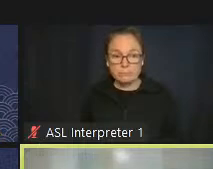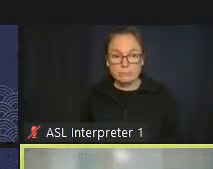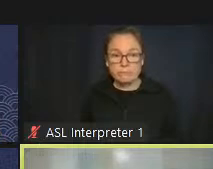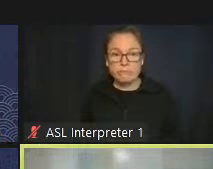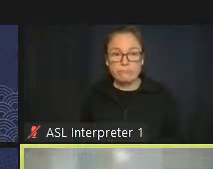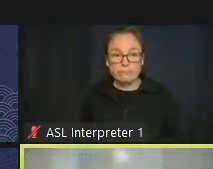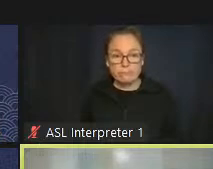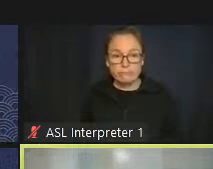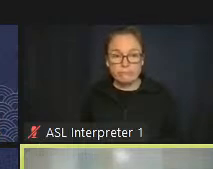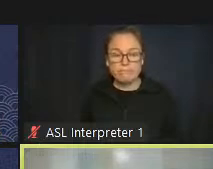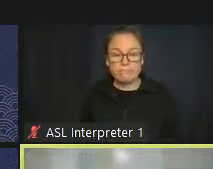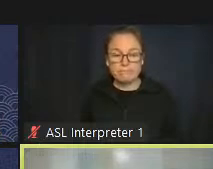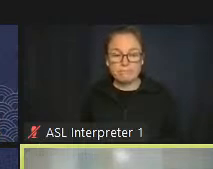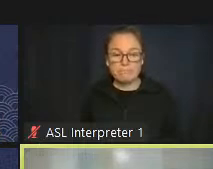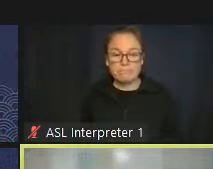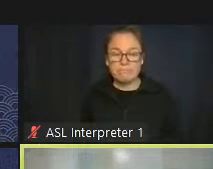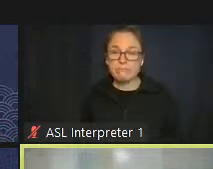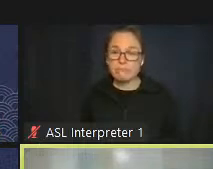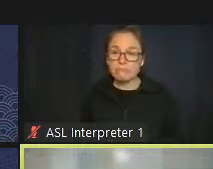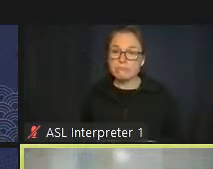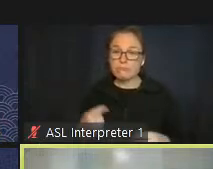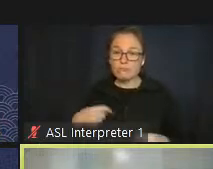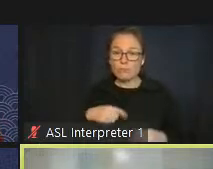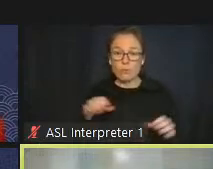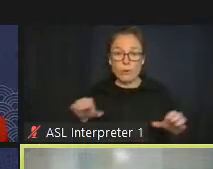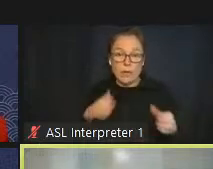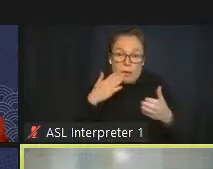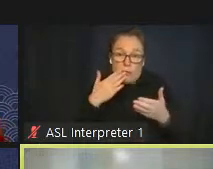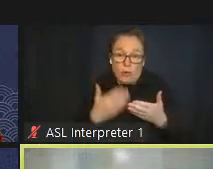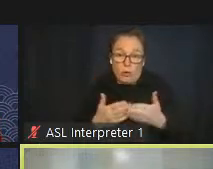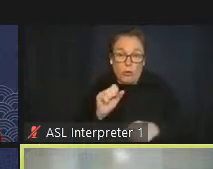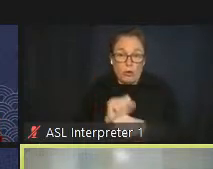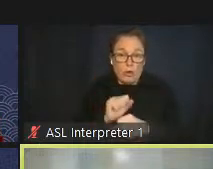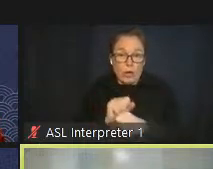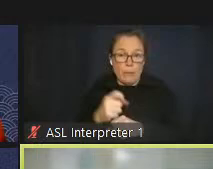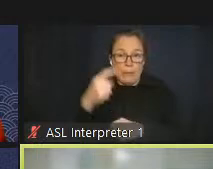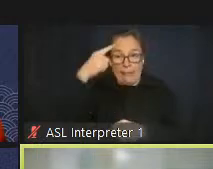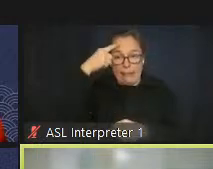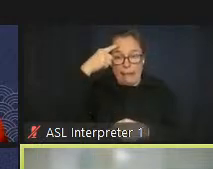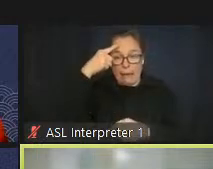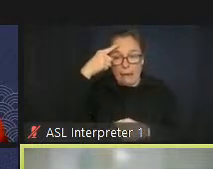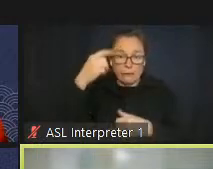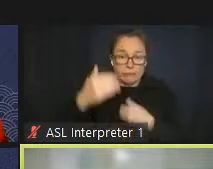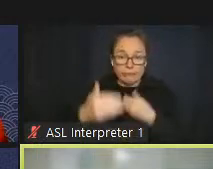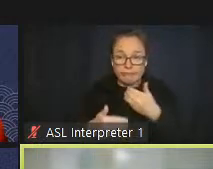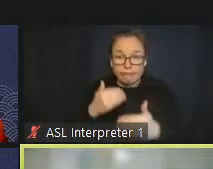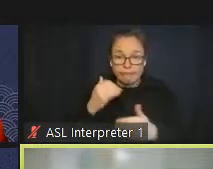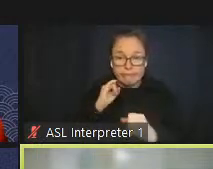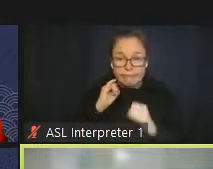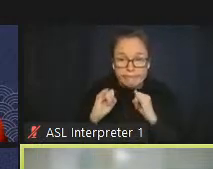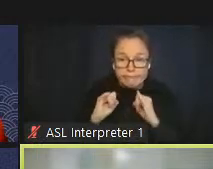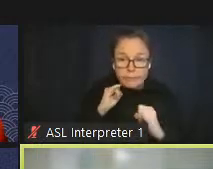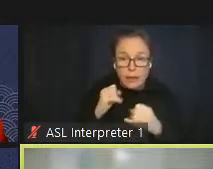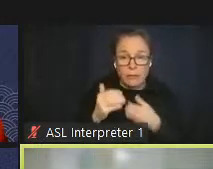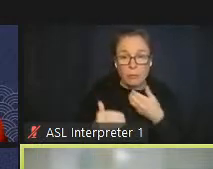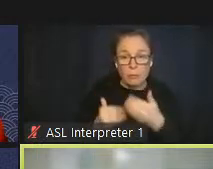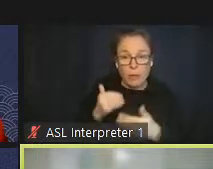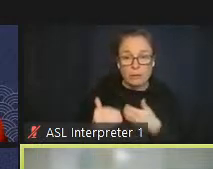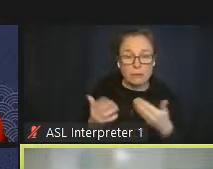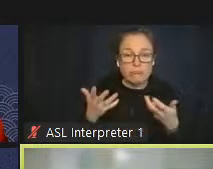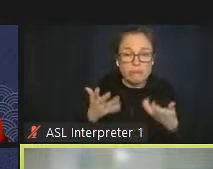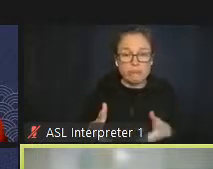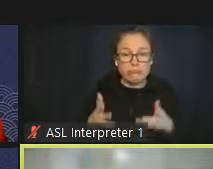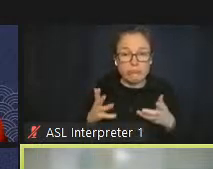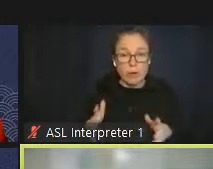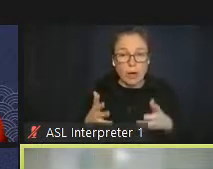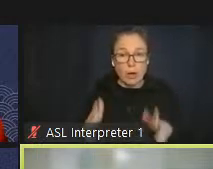did I think as good a job as we could have to get through the application process and the interview process and